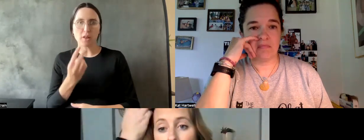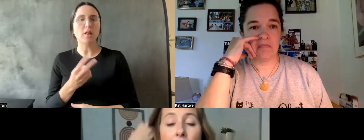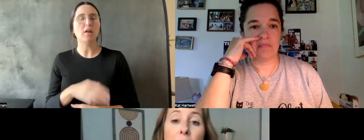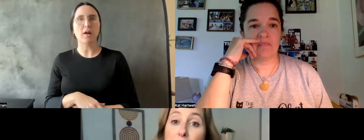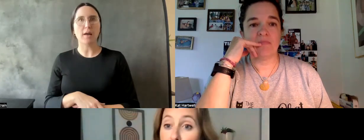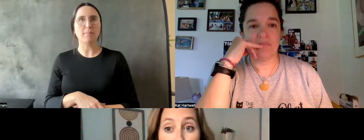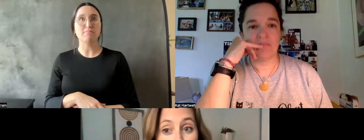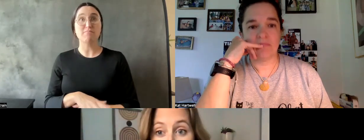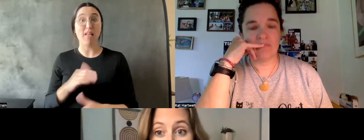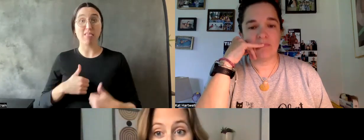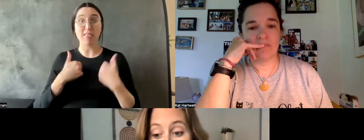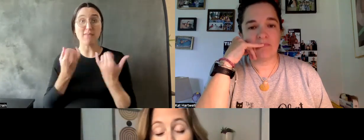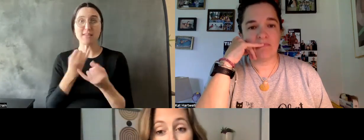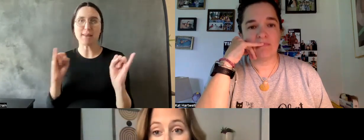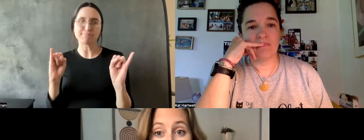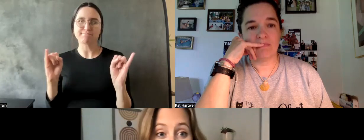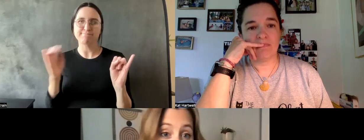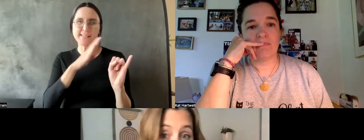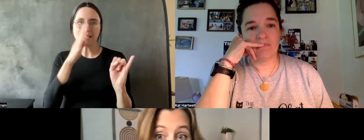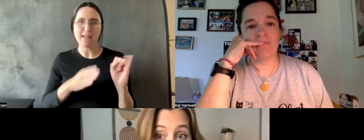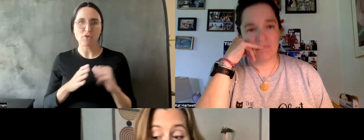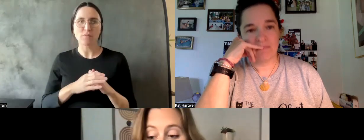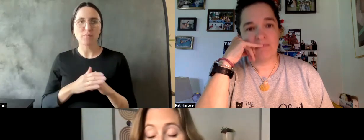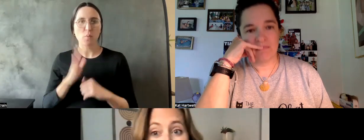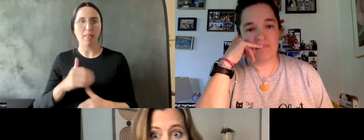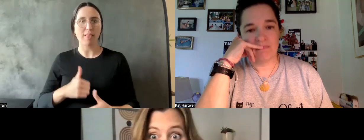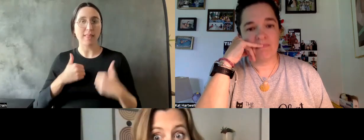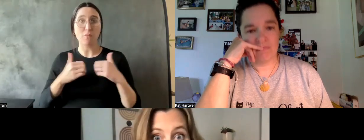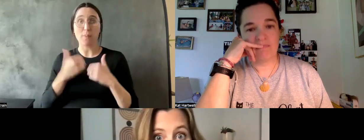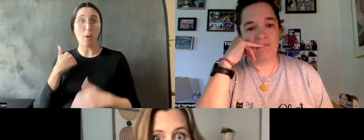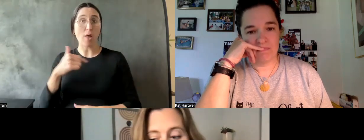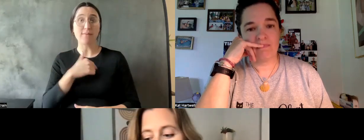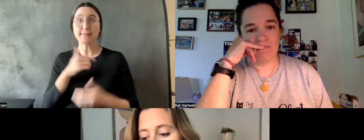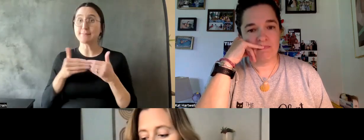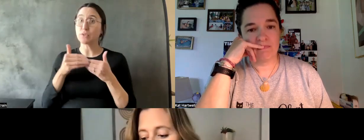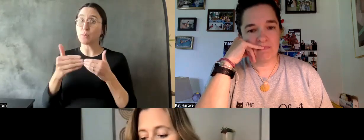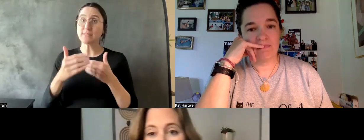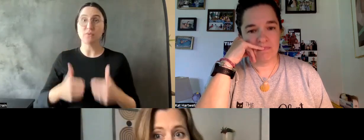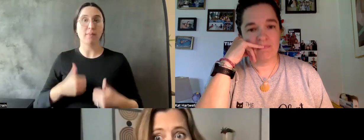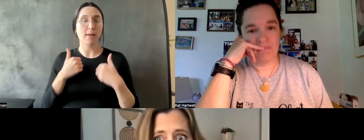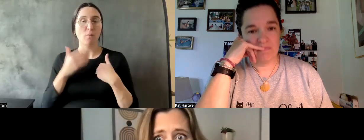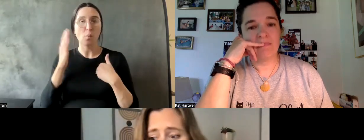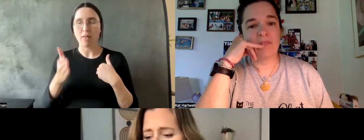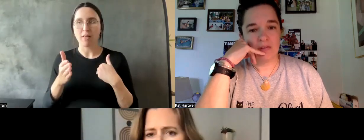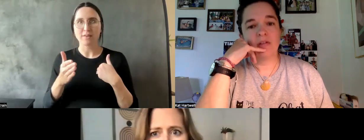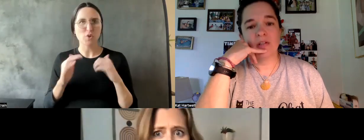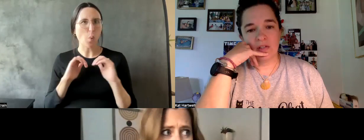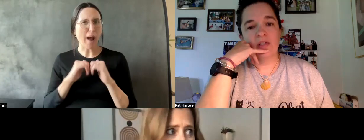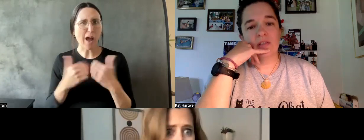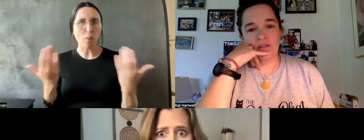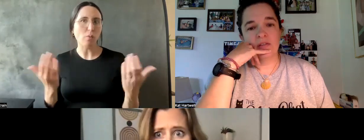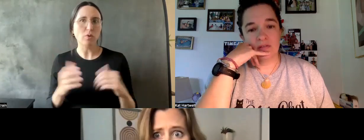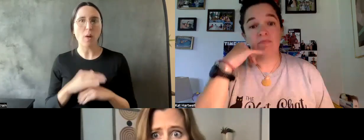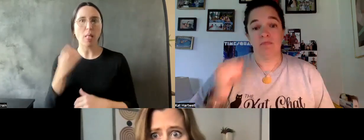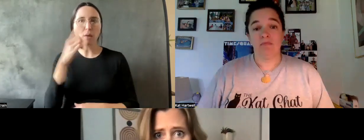independently. She'll be living with us for the rest of her life. And what does that look like? Financially,